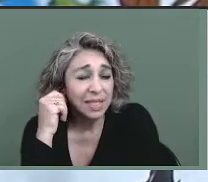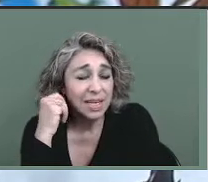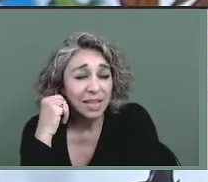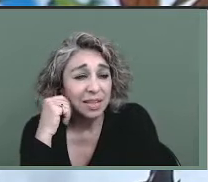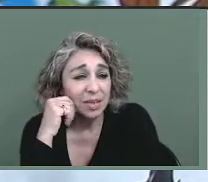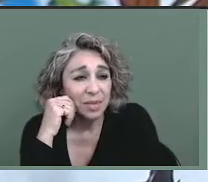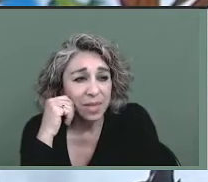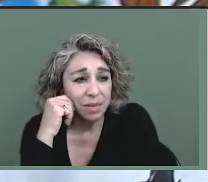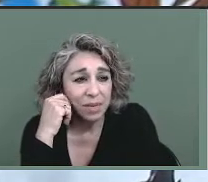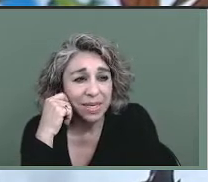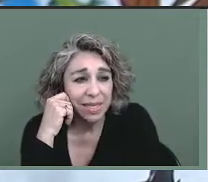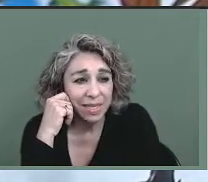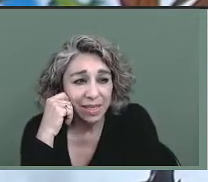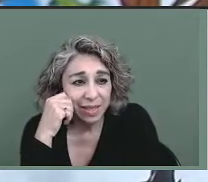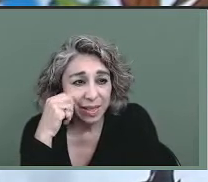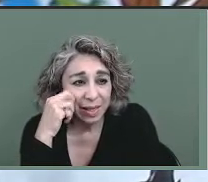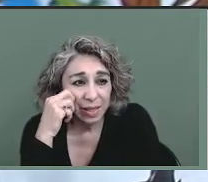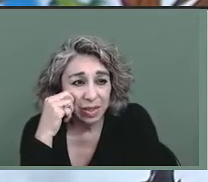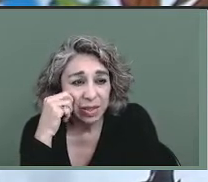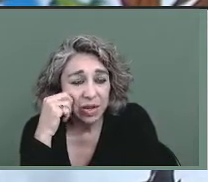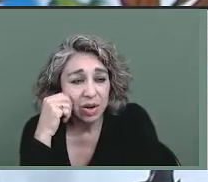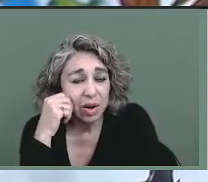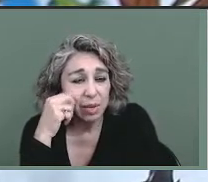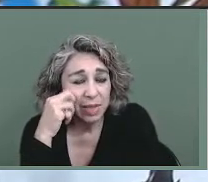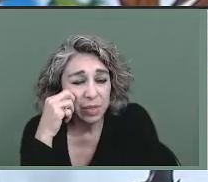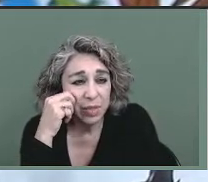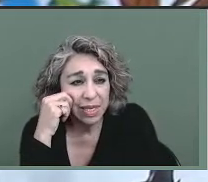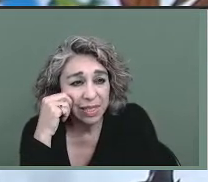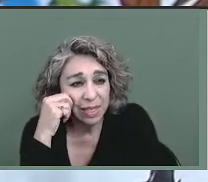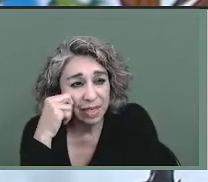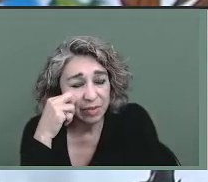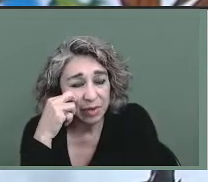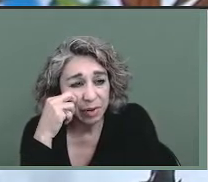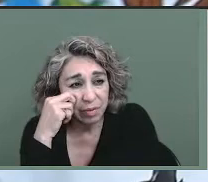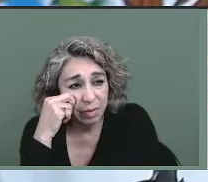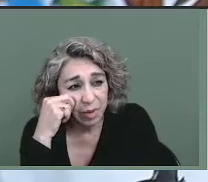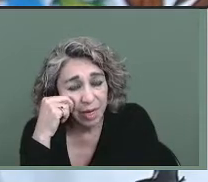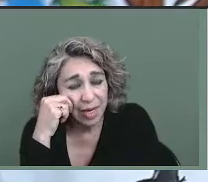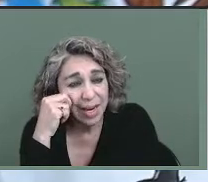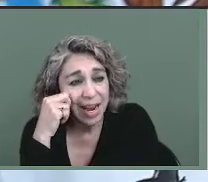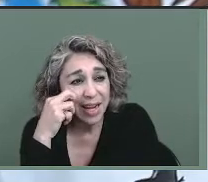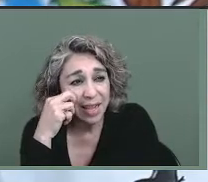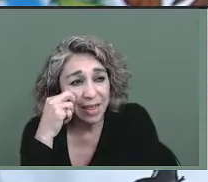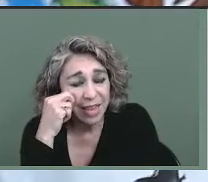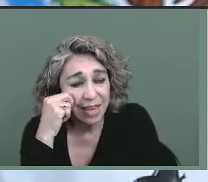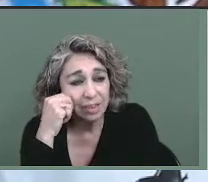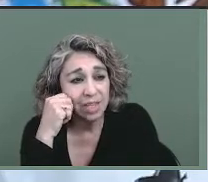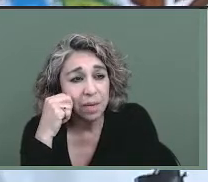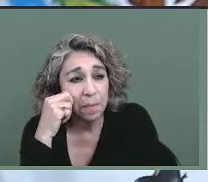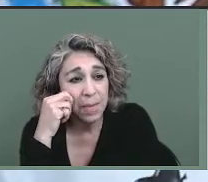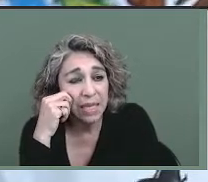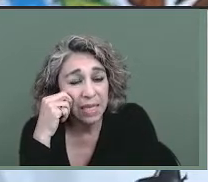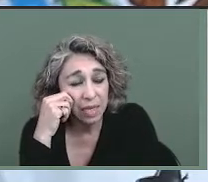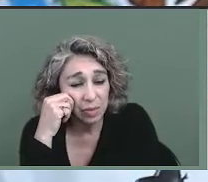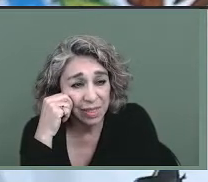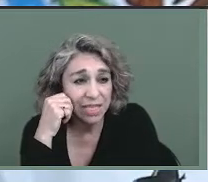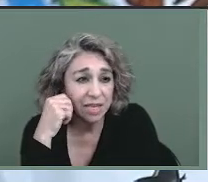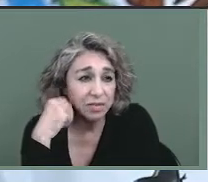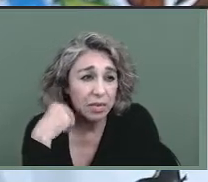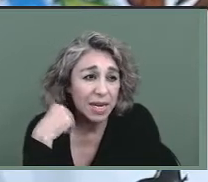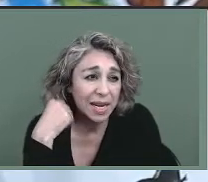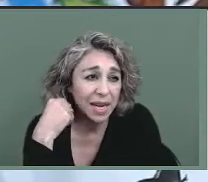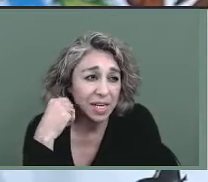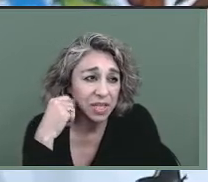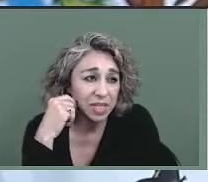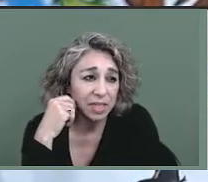because it's not that there wasn't a budget. Do you know how much we destined for? 90,000 million was destined